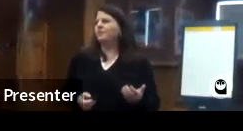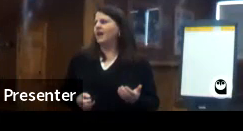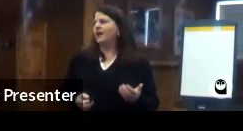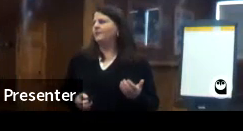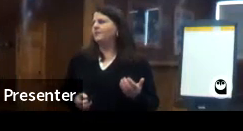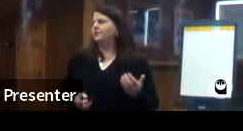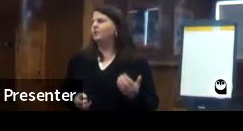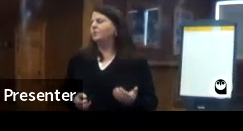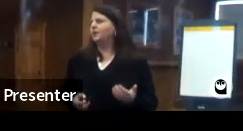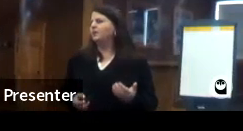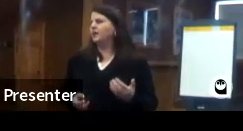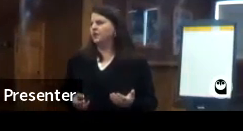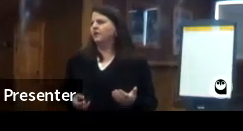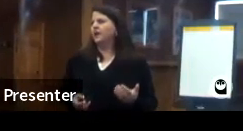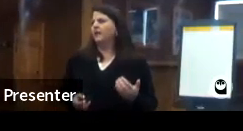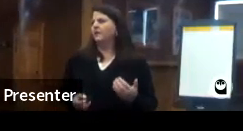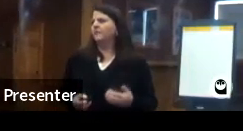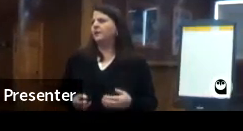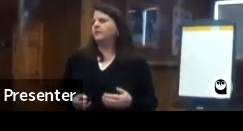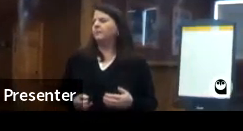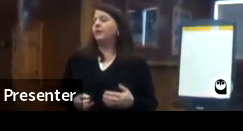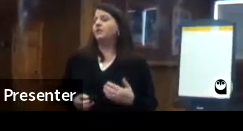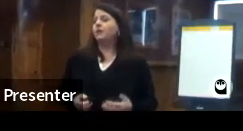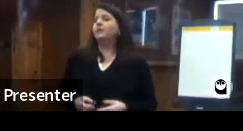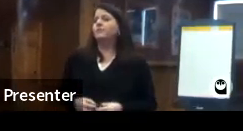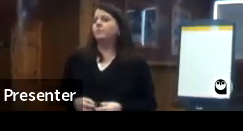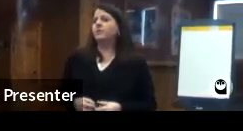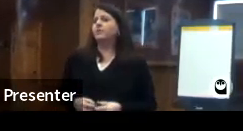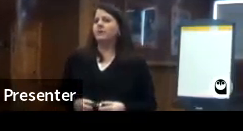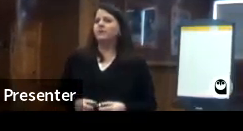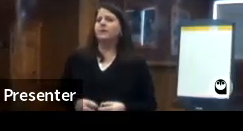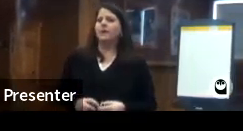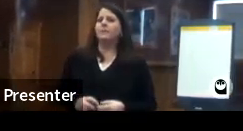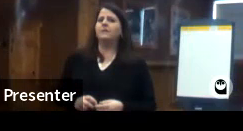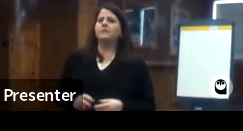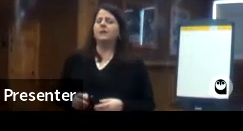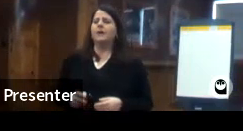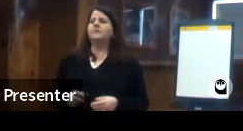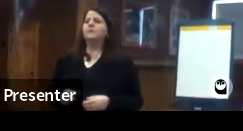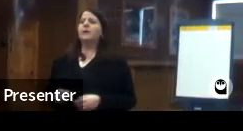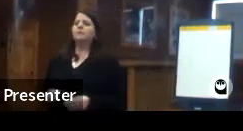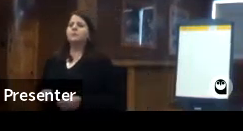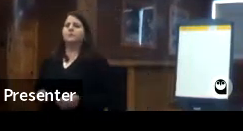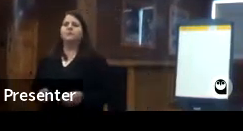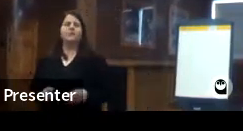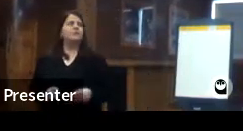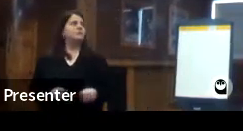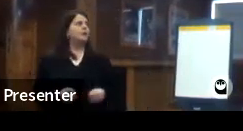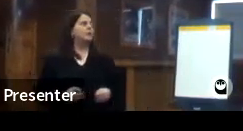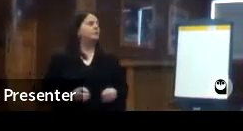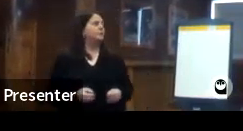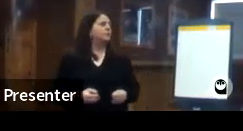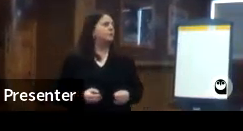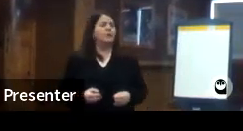know the number of lives you could be touching and affecting by sharing the information about the dynamics and some of the counterintuitive